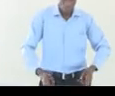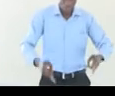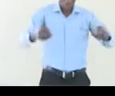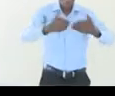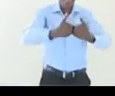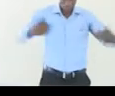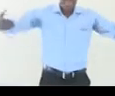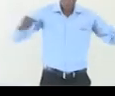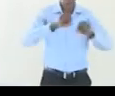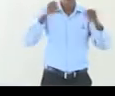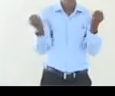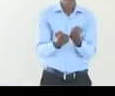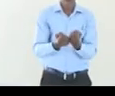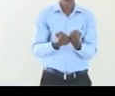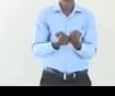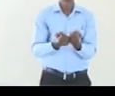segregated society?